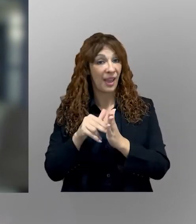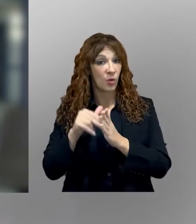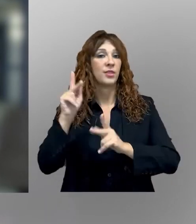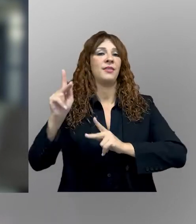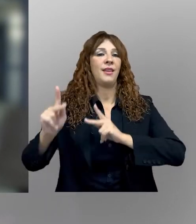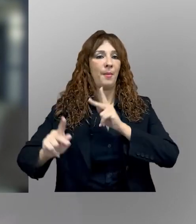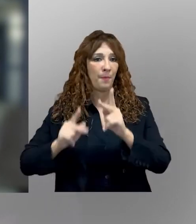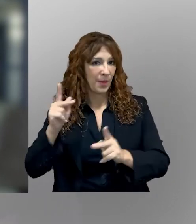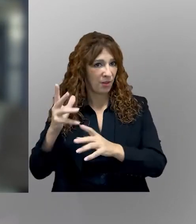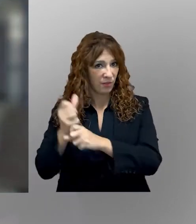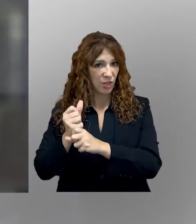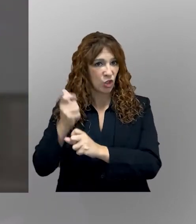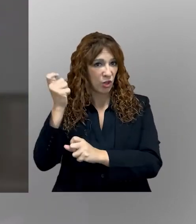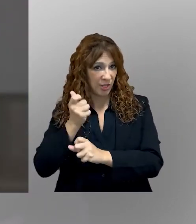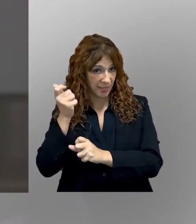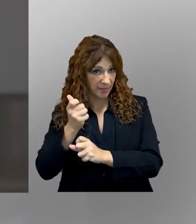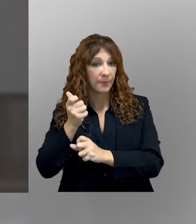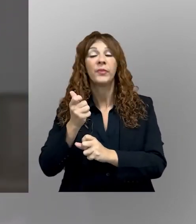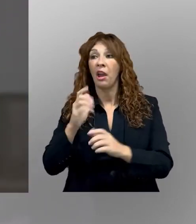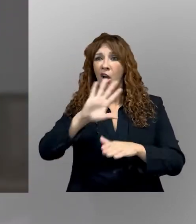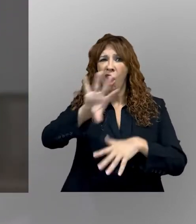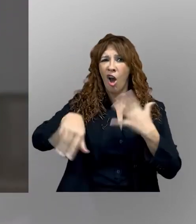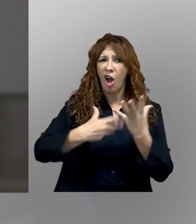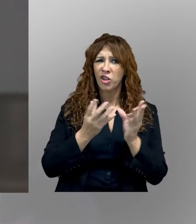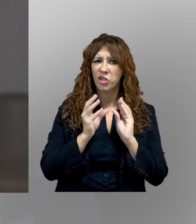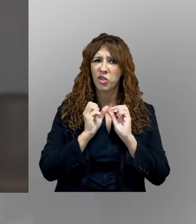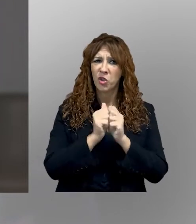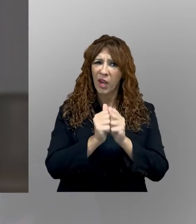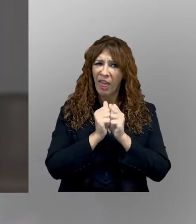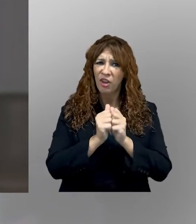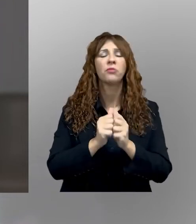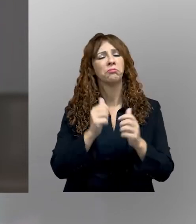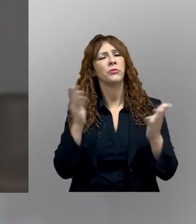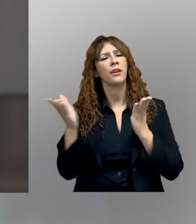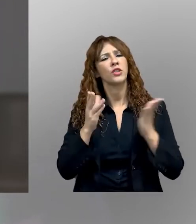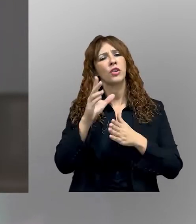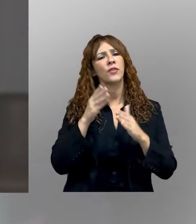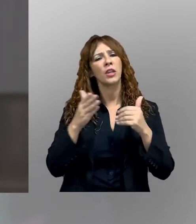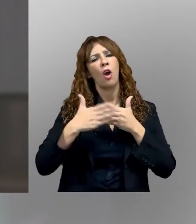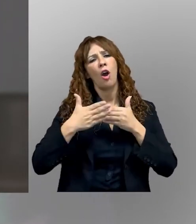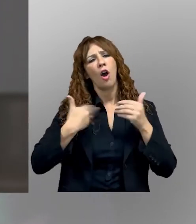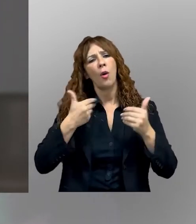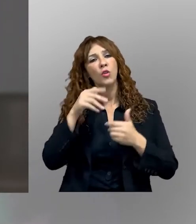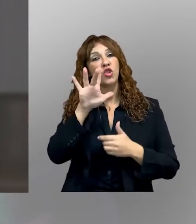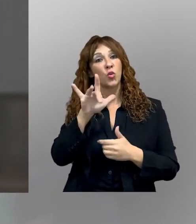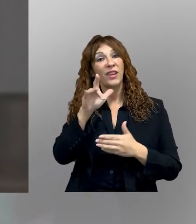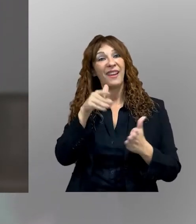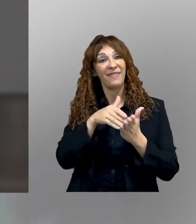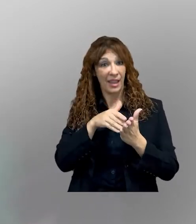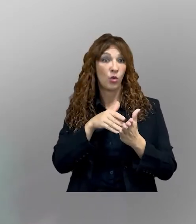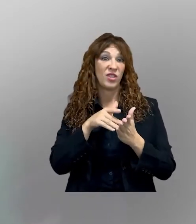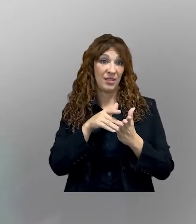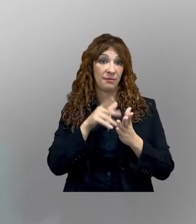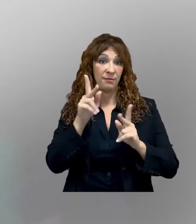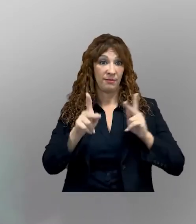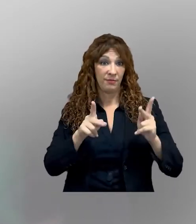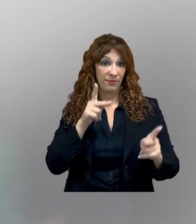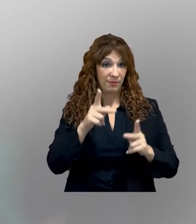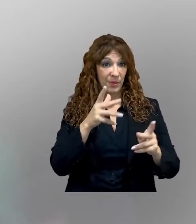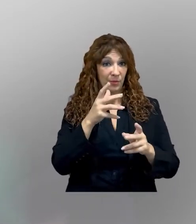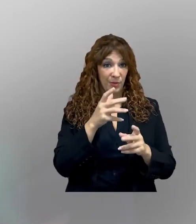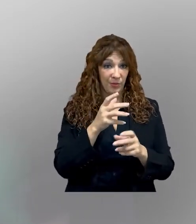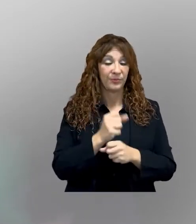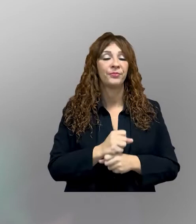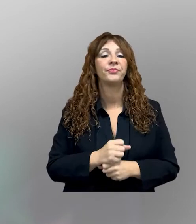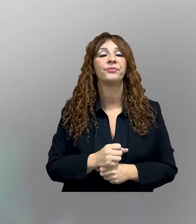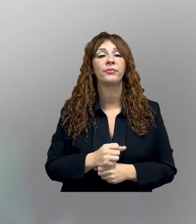3,000 beneficiaries. And altogether, they have served nearly 25,000 beneficiaries. Title: Safety